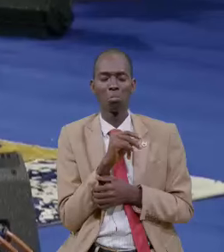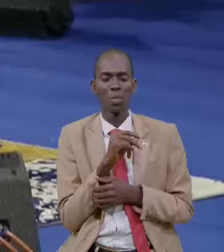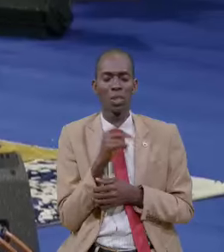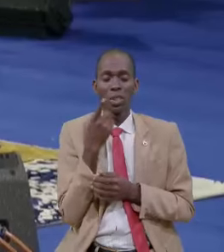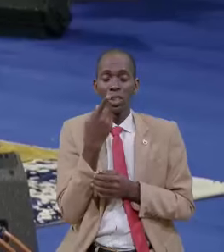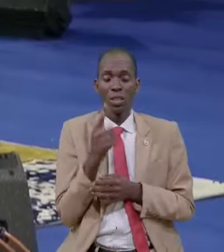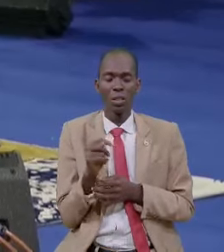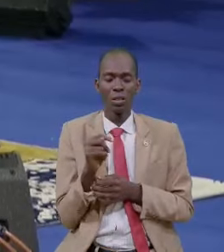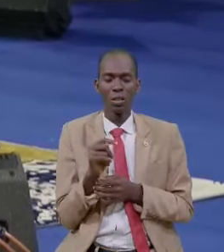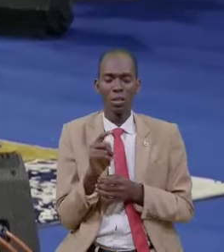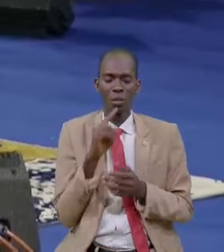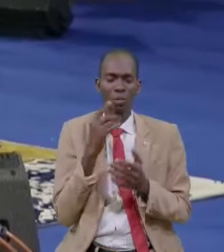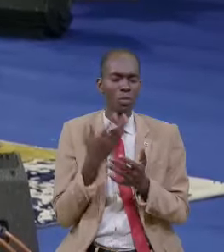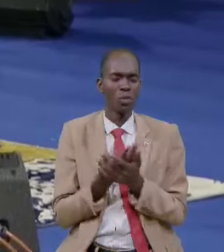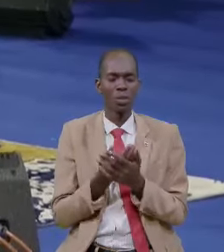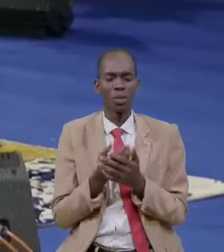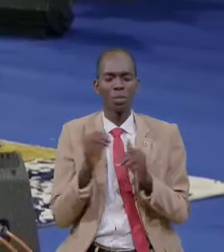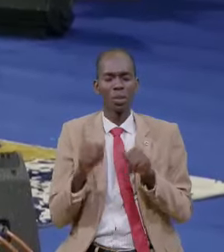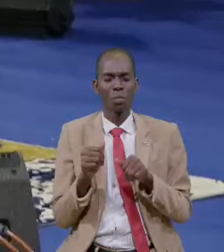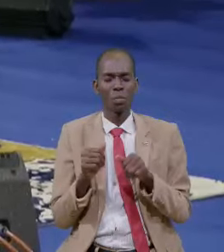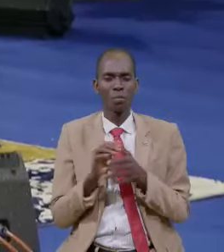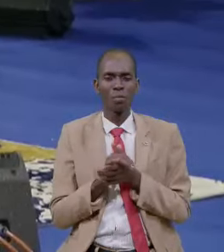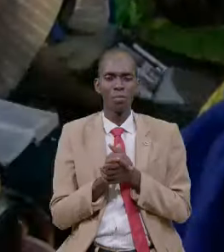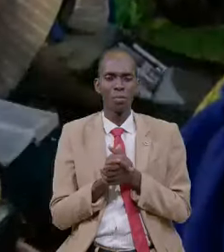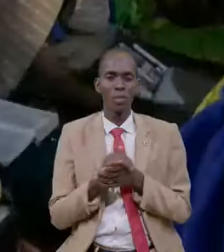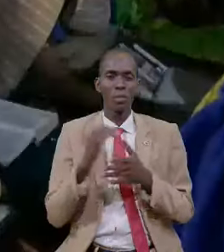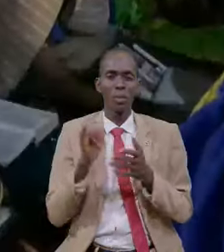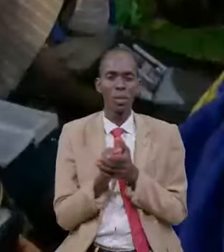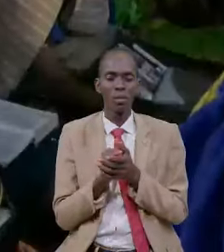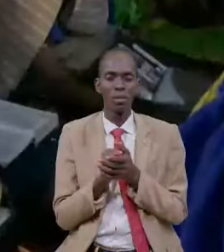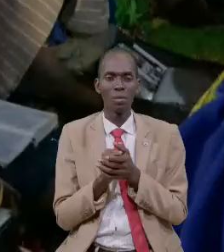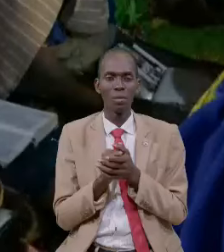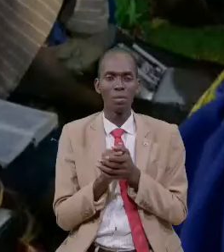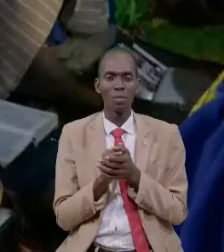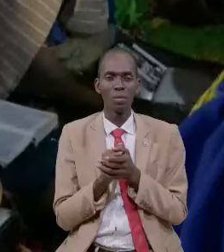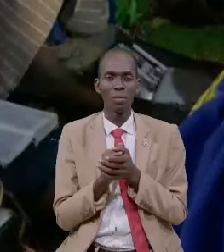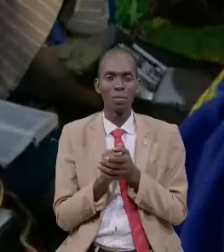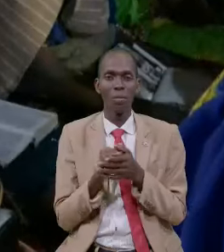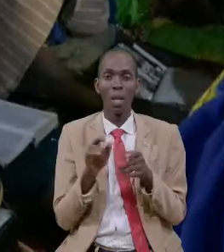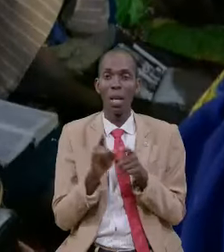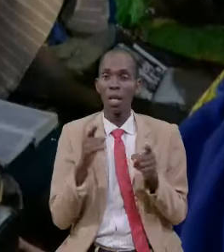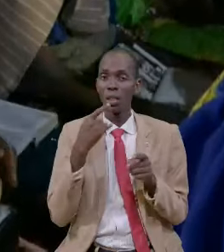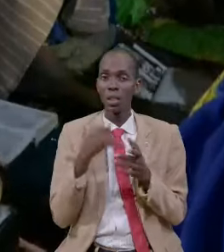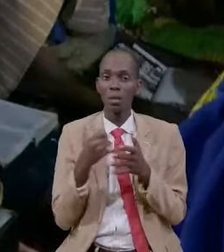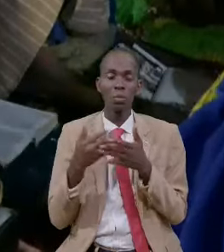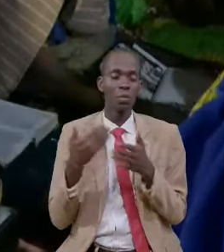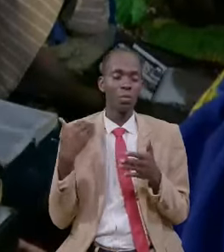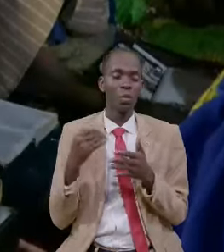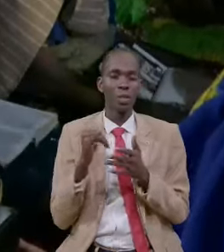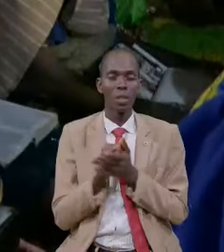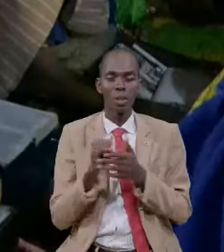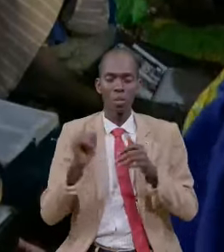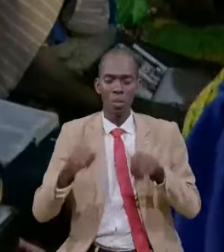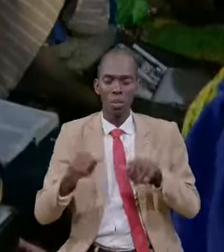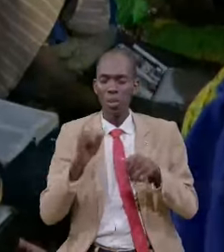able inability is taken away from you. I said inability is taken away from